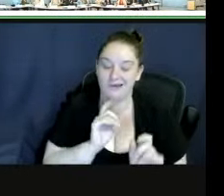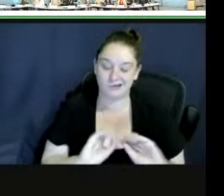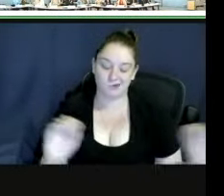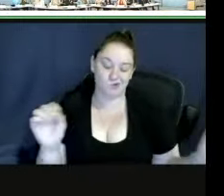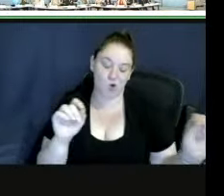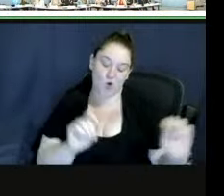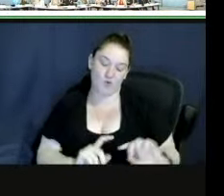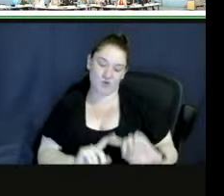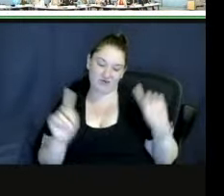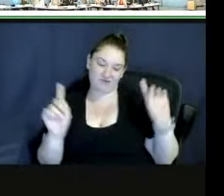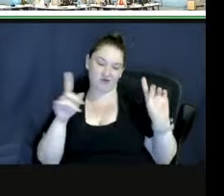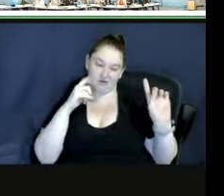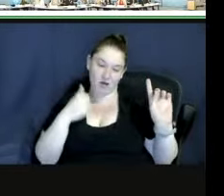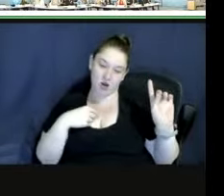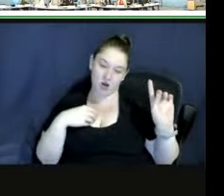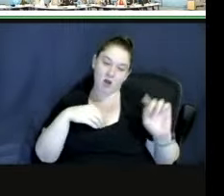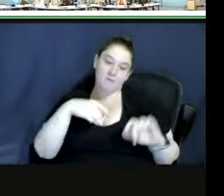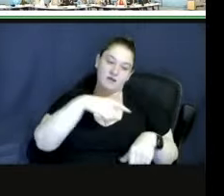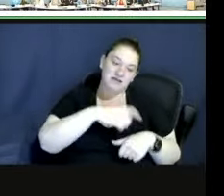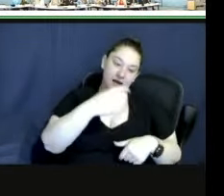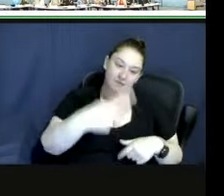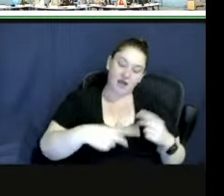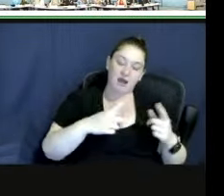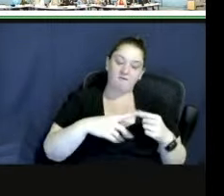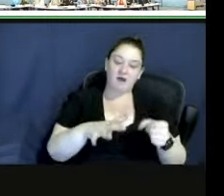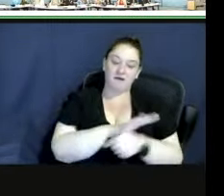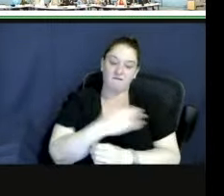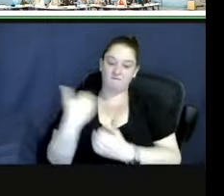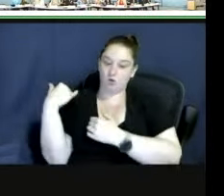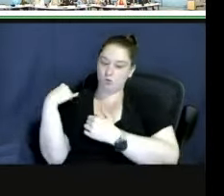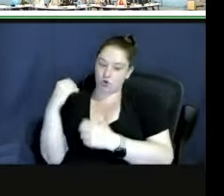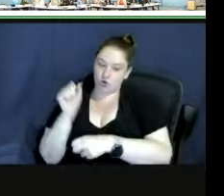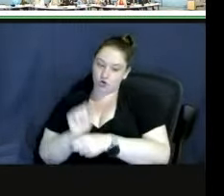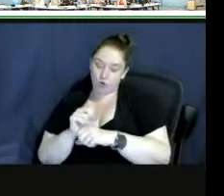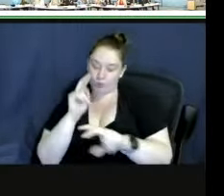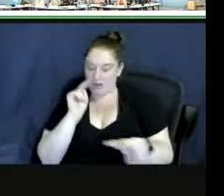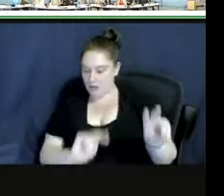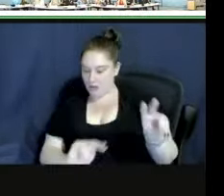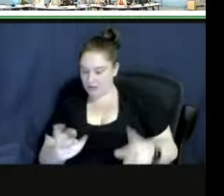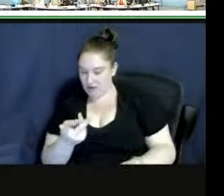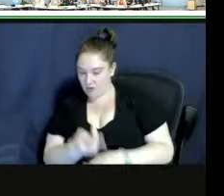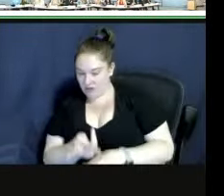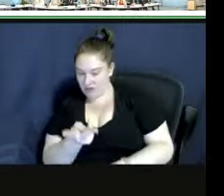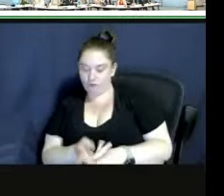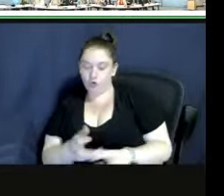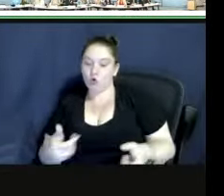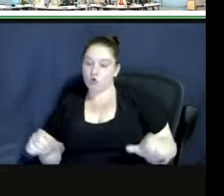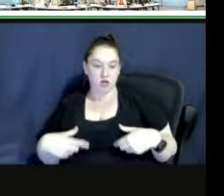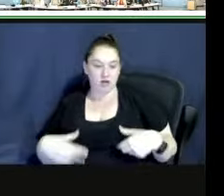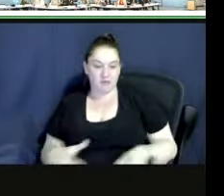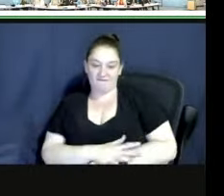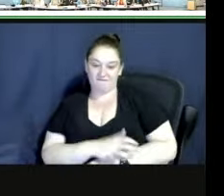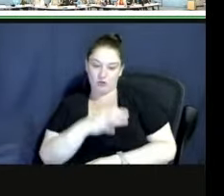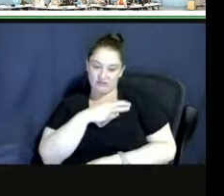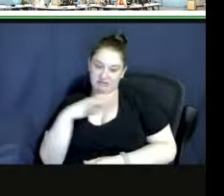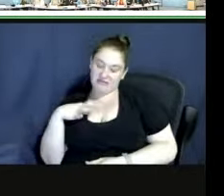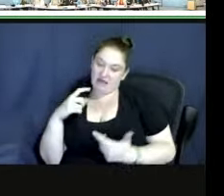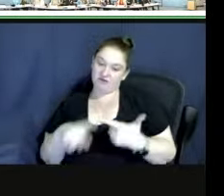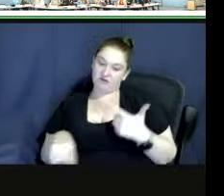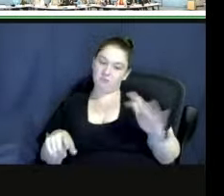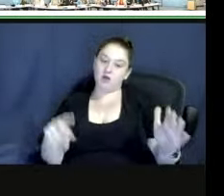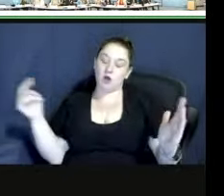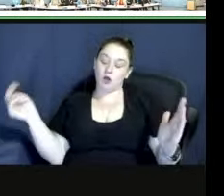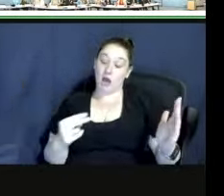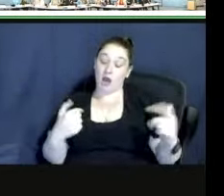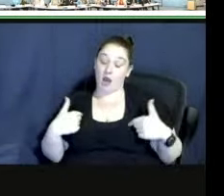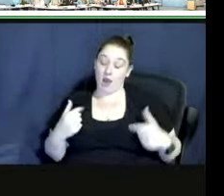employee. And so we look at that very carefully and try to, we try to be fully staffed. I made the decision